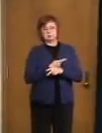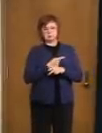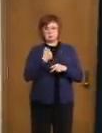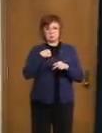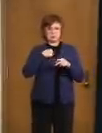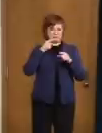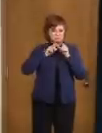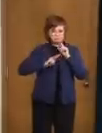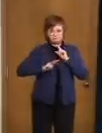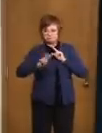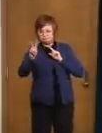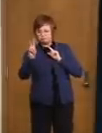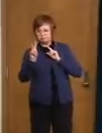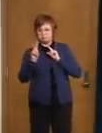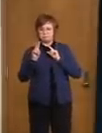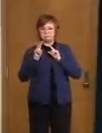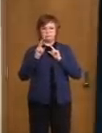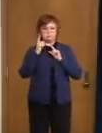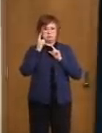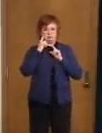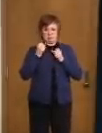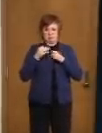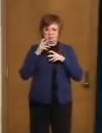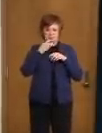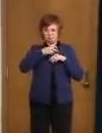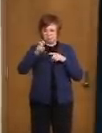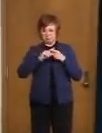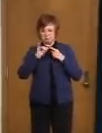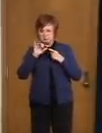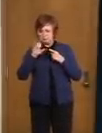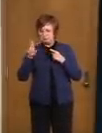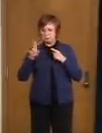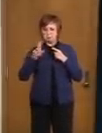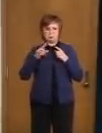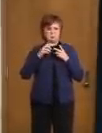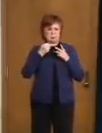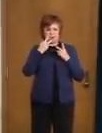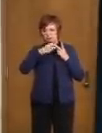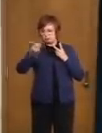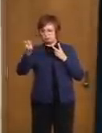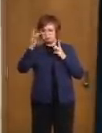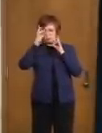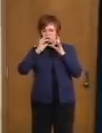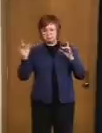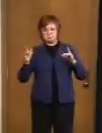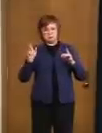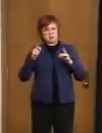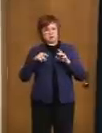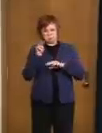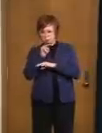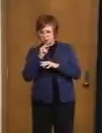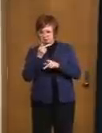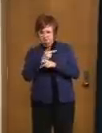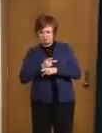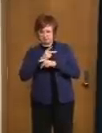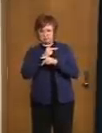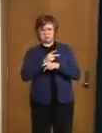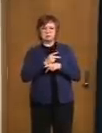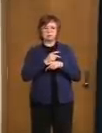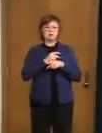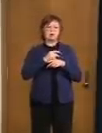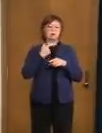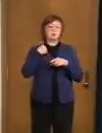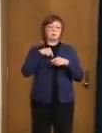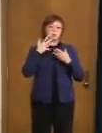to watch. We need to protect ourselves, our families, our communities, and the most vulnerable as the vaccination program